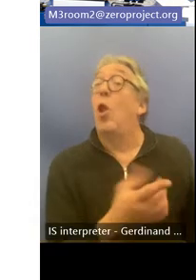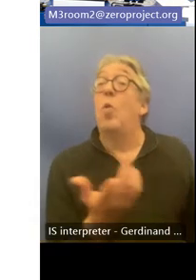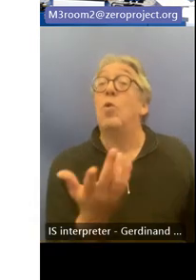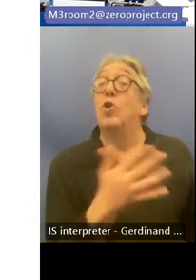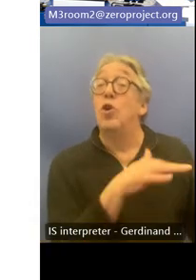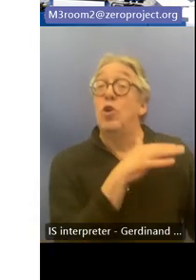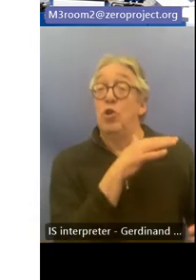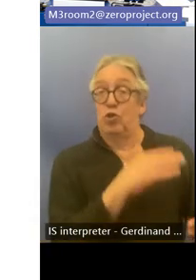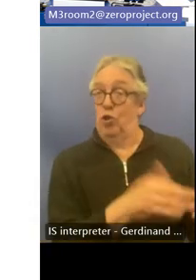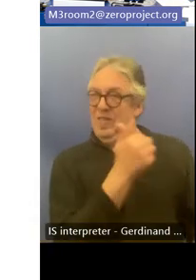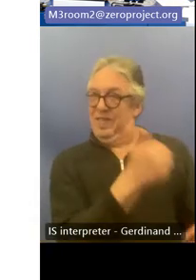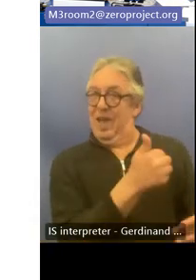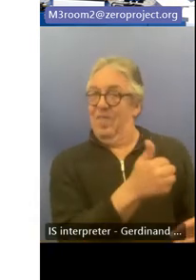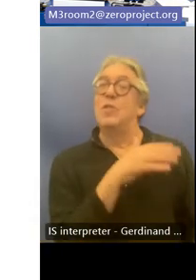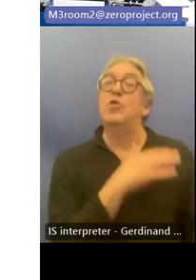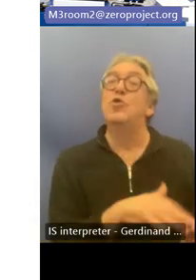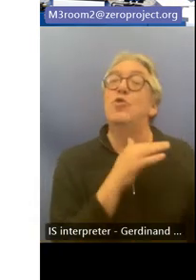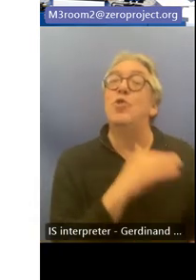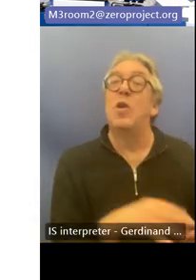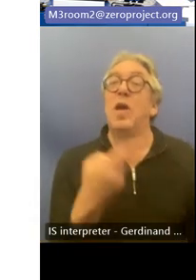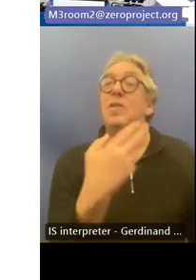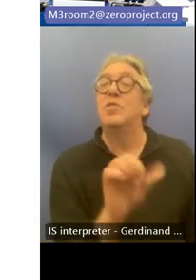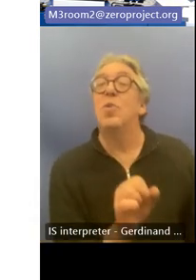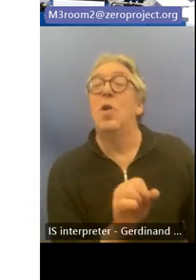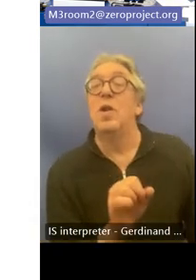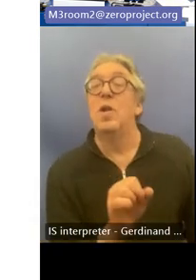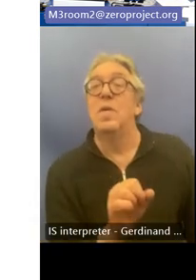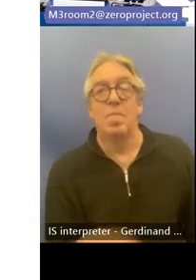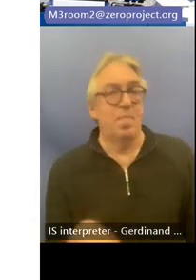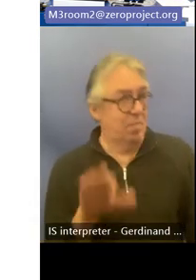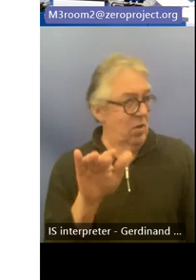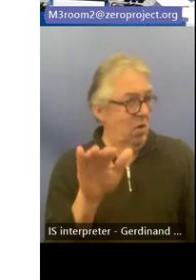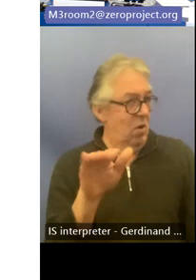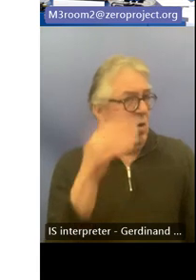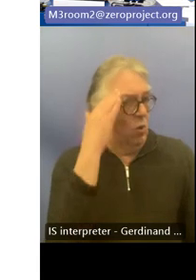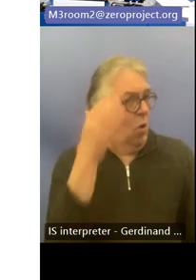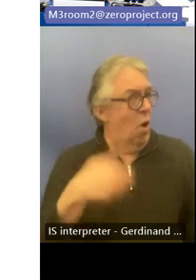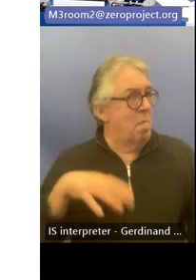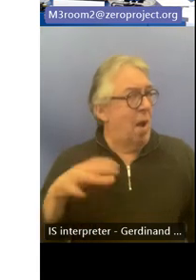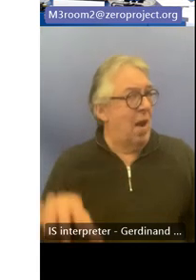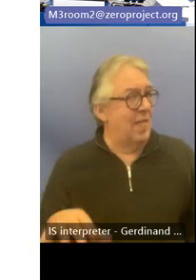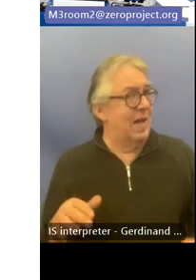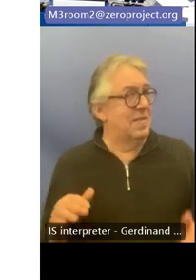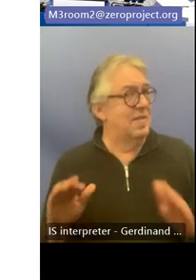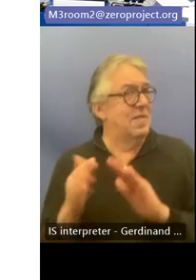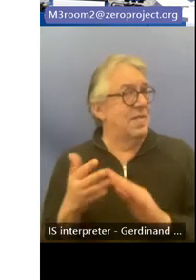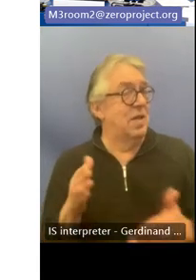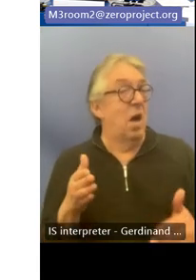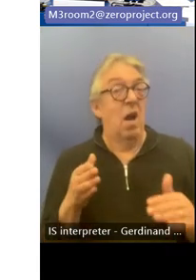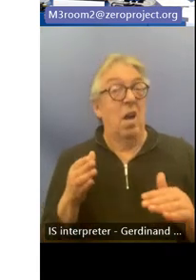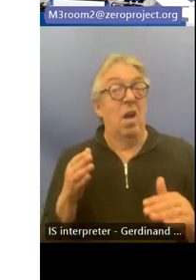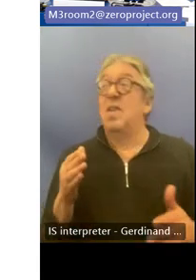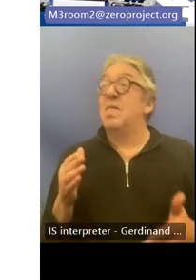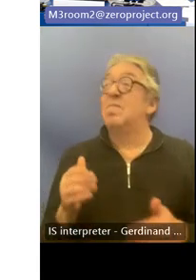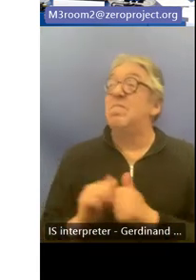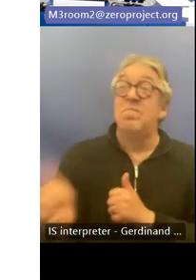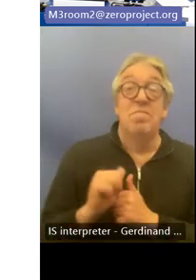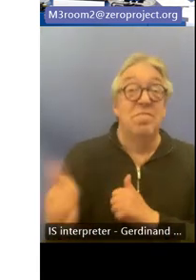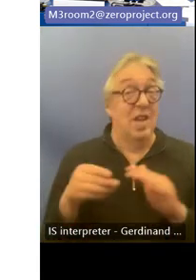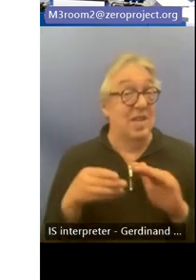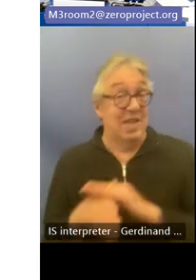It needs help to, you know, Bangladesh is very inaccessible community. Road transport is not accessible. Children cannot go to